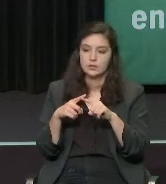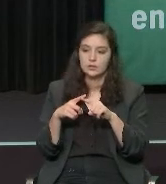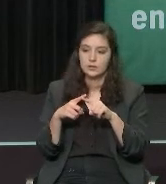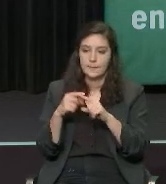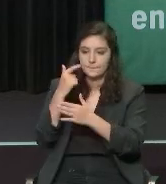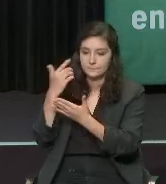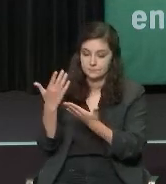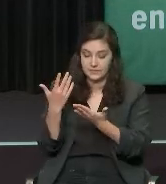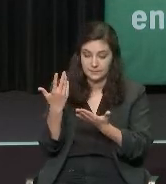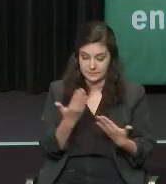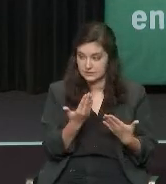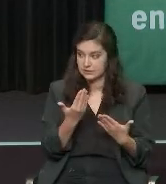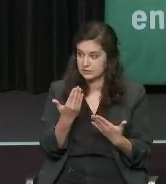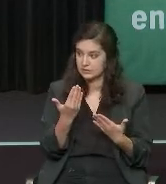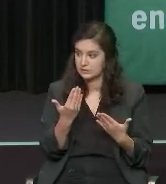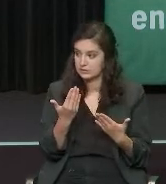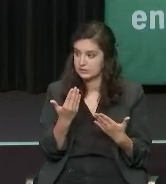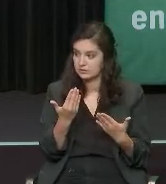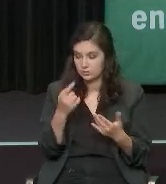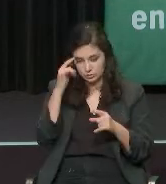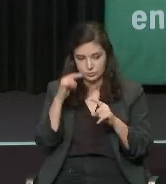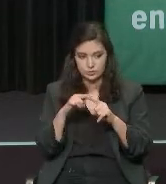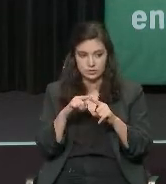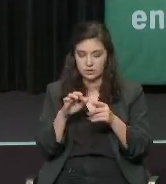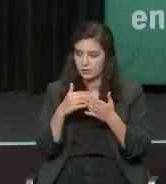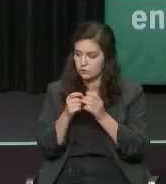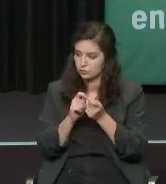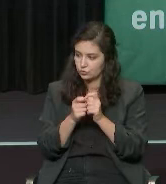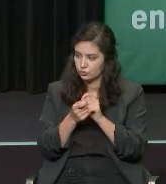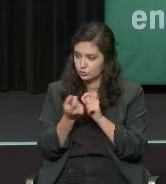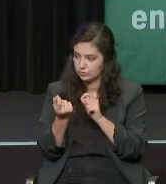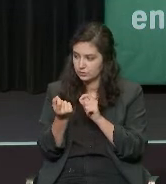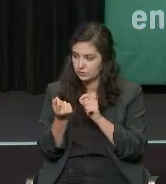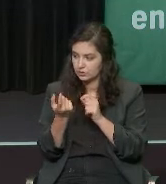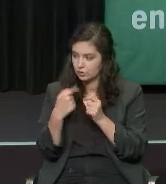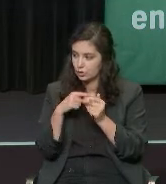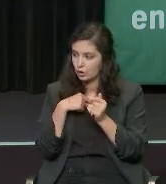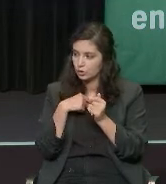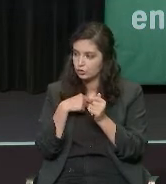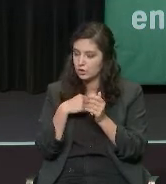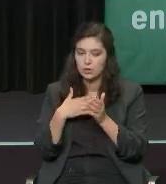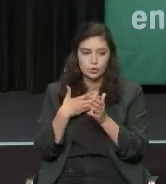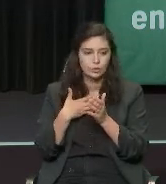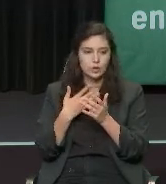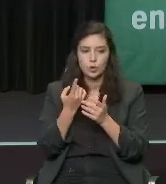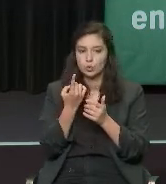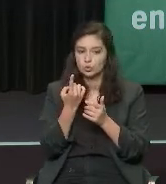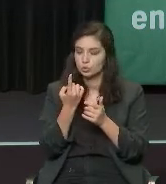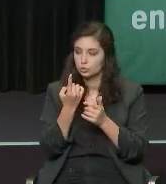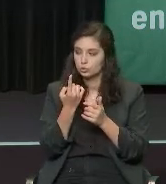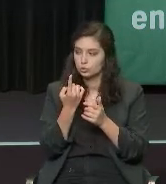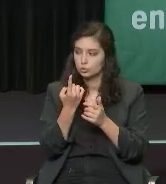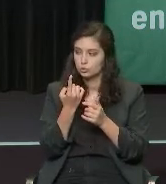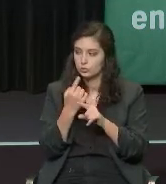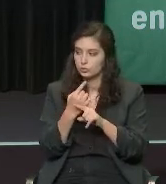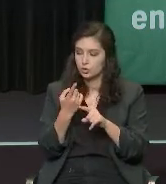present, the objective moved a little bit away from this, so we don't really want just to have one biomass. We are working